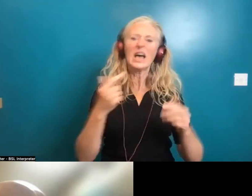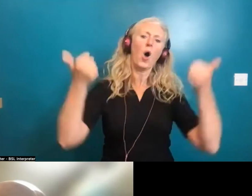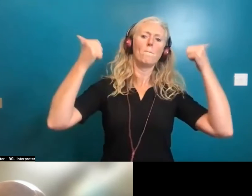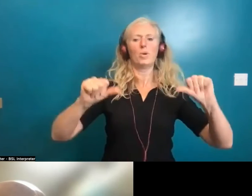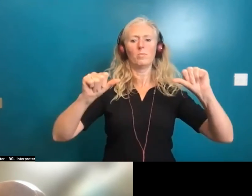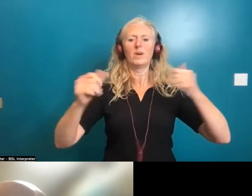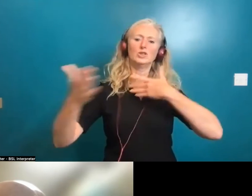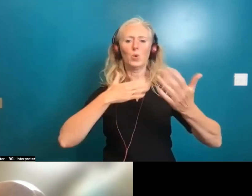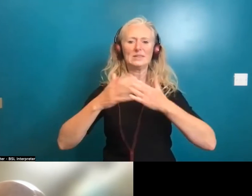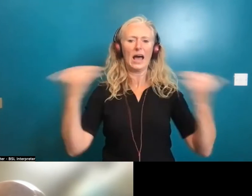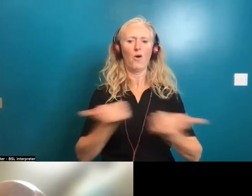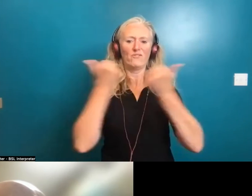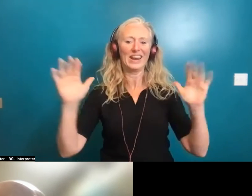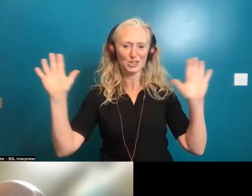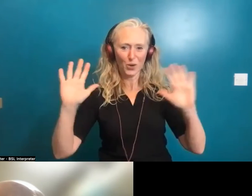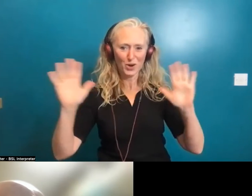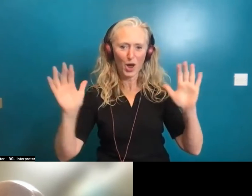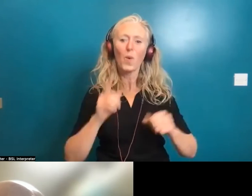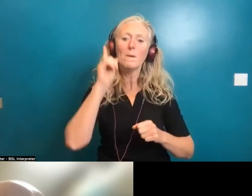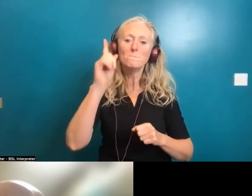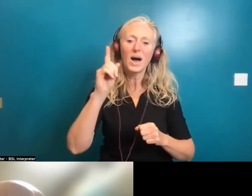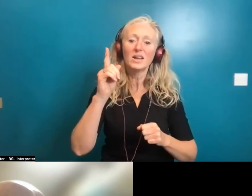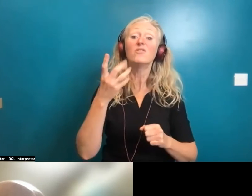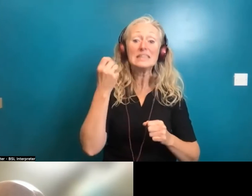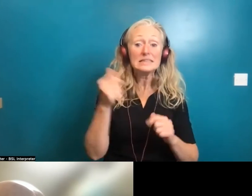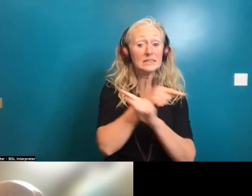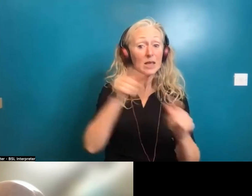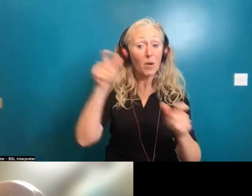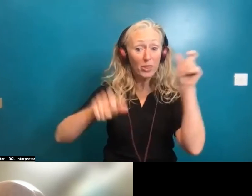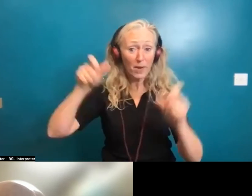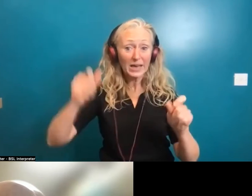at least do something for some patients.